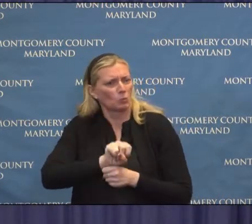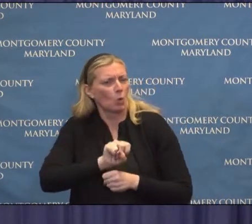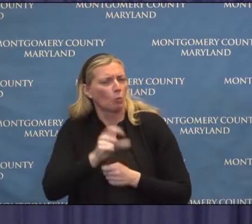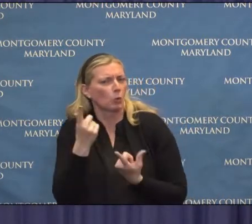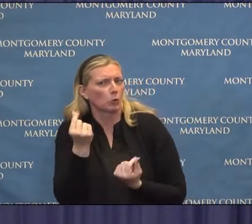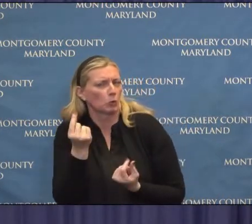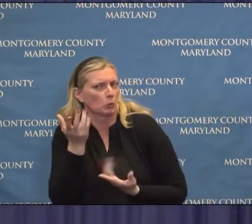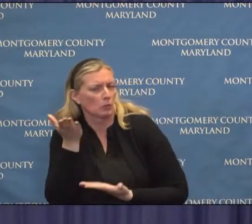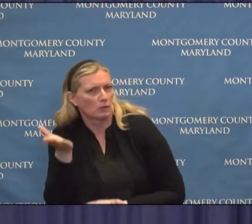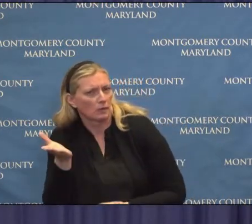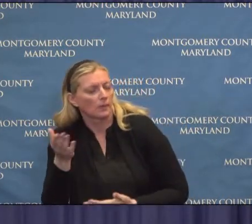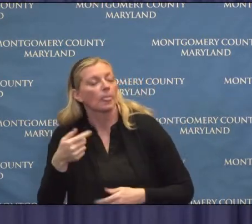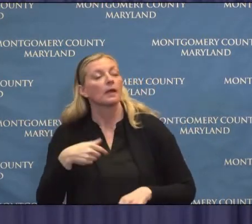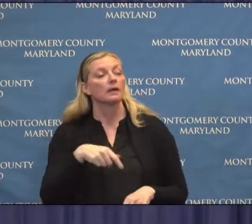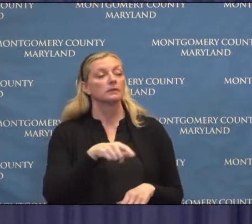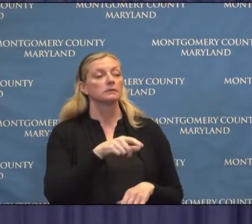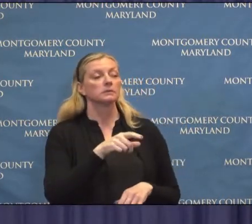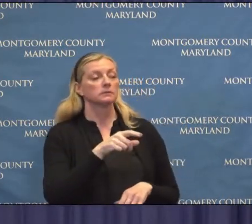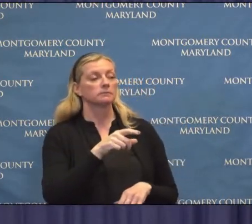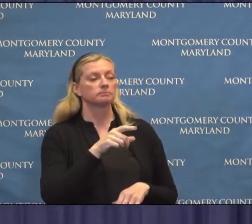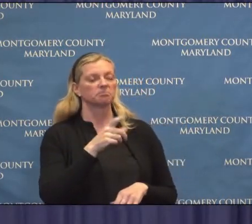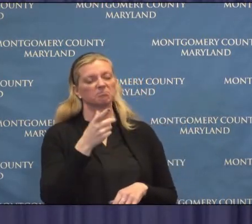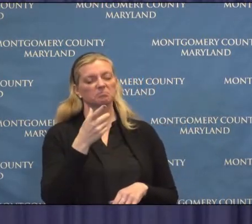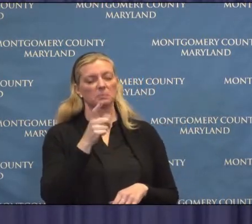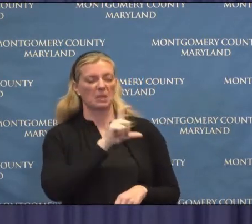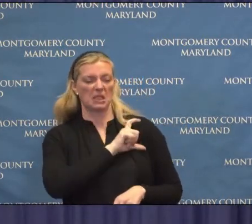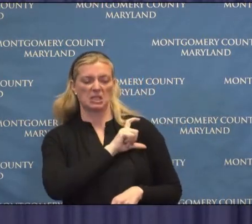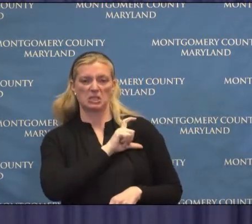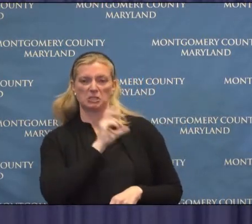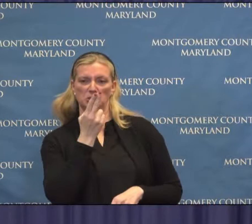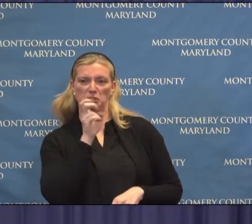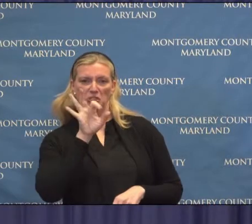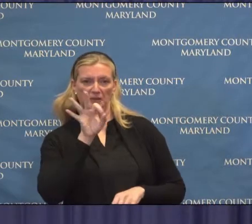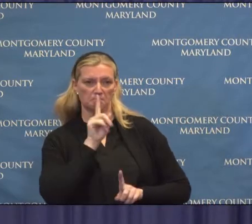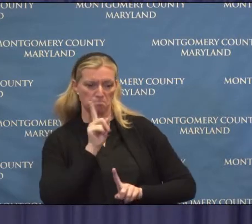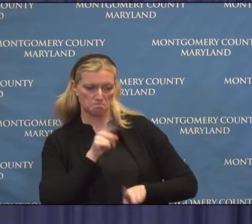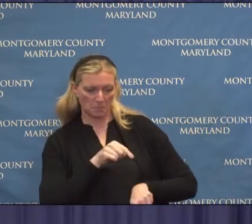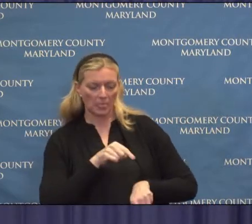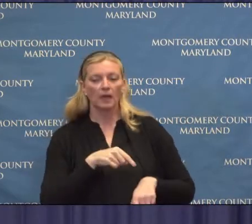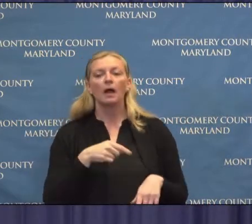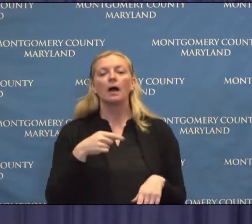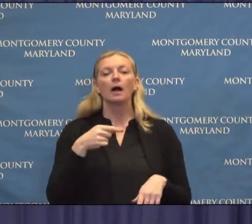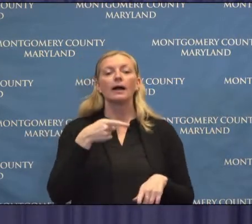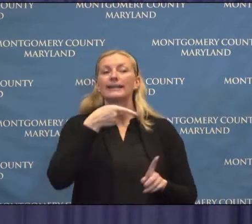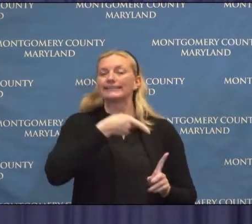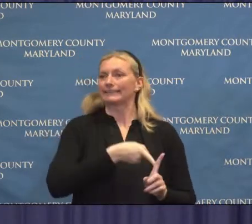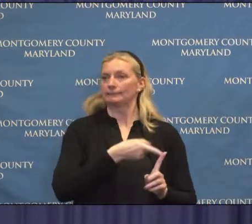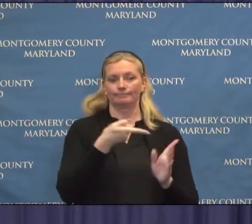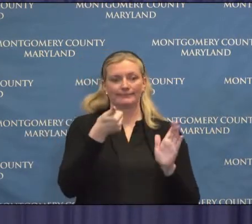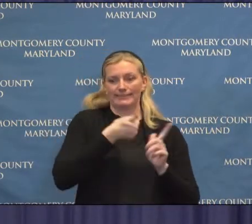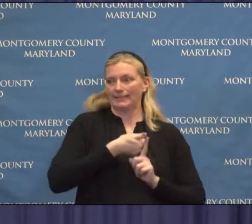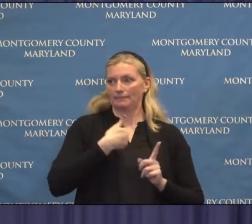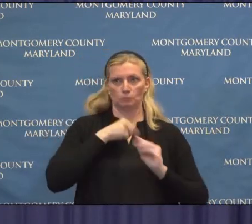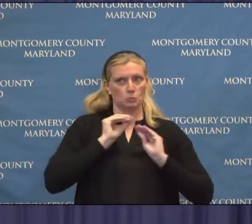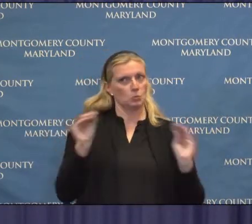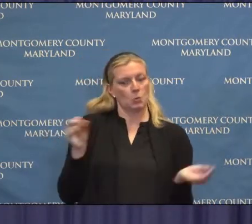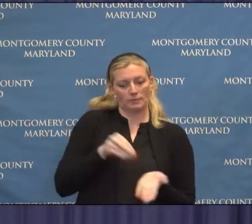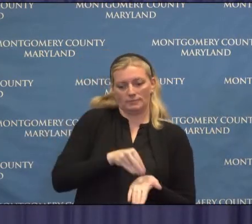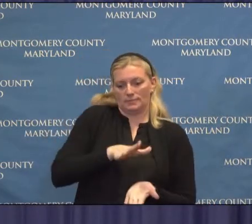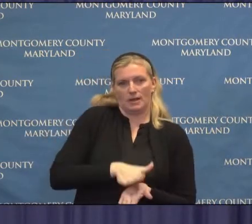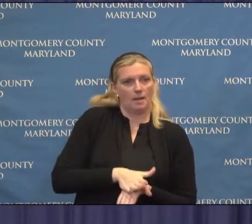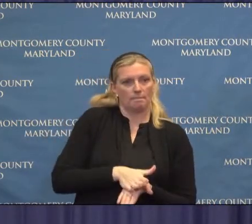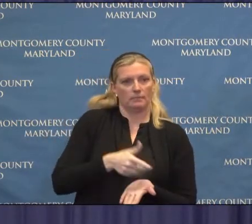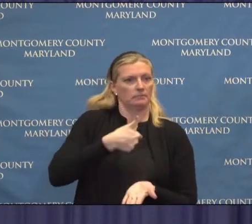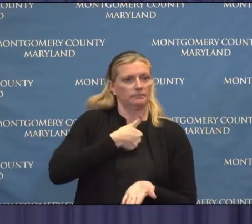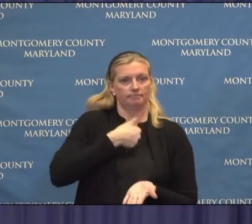we have here in Montgomery County, our policy in dealing with undocumented individuals is that we do not ask